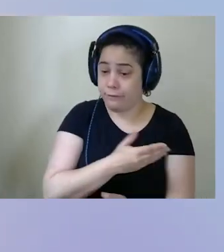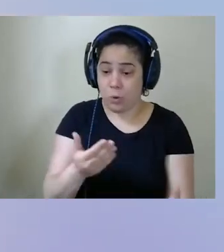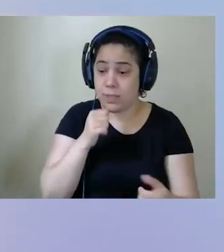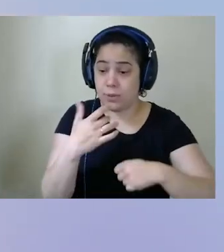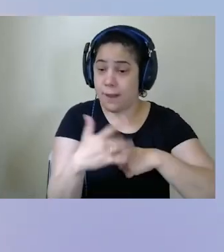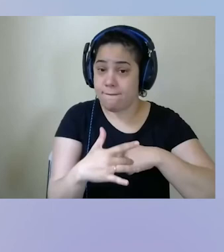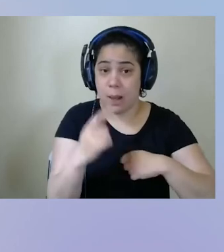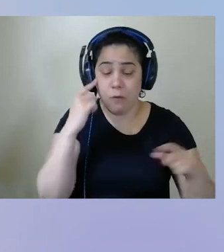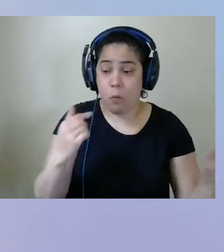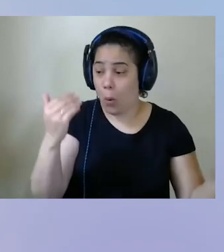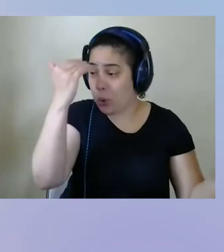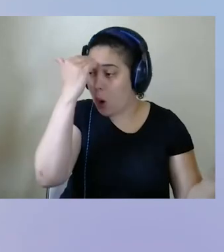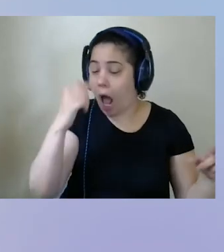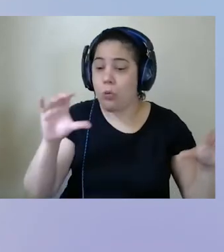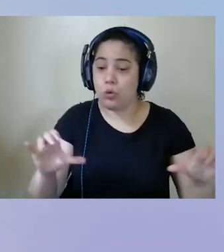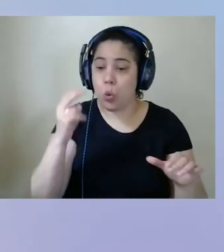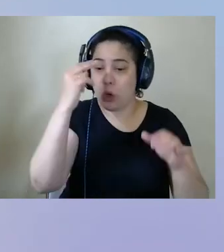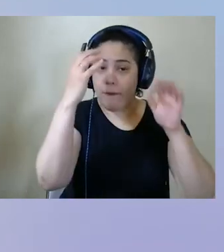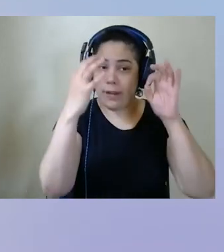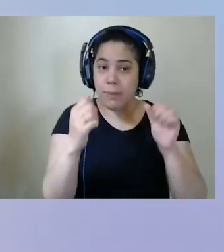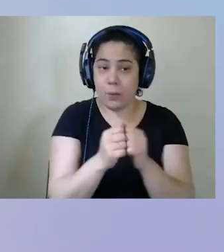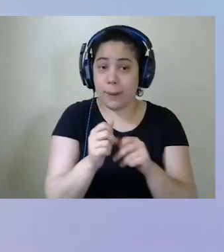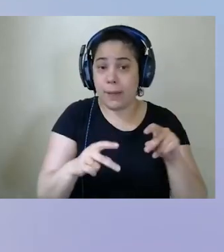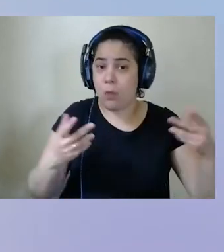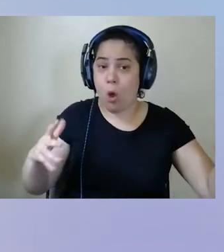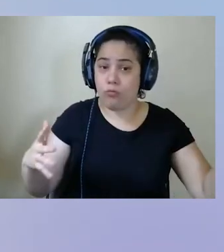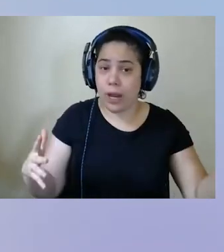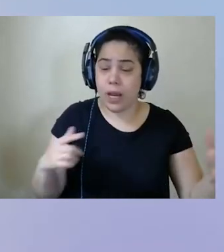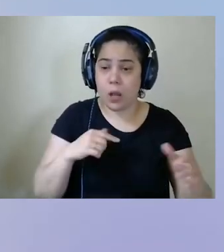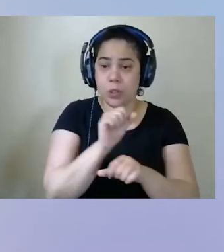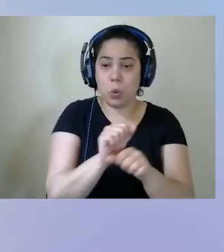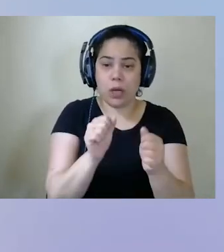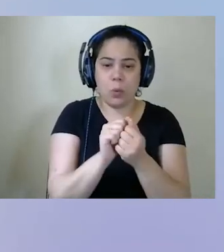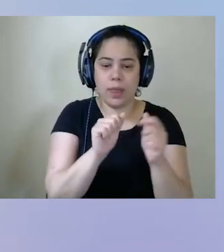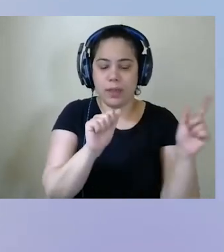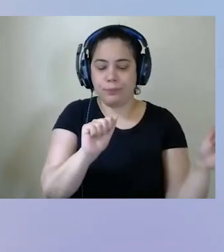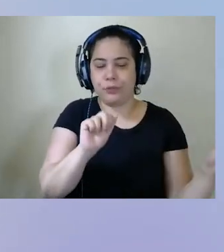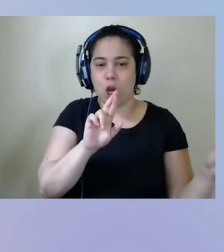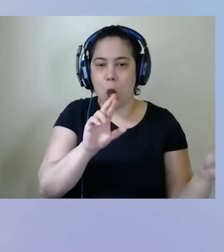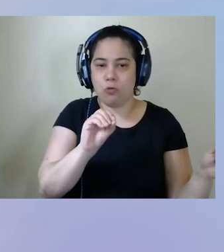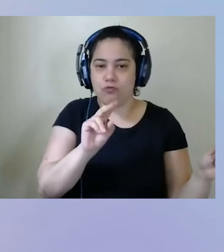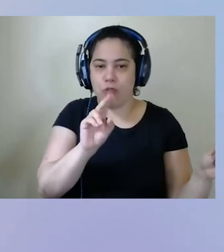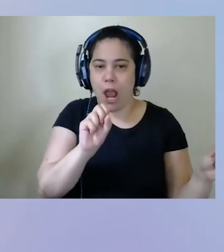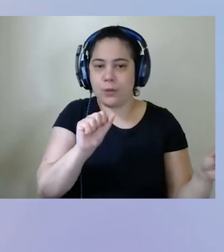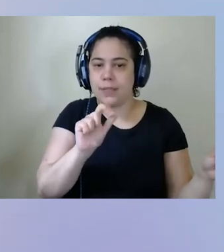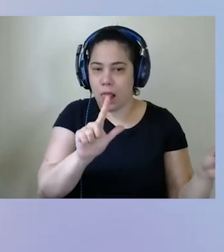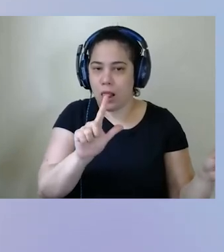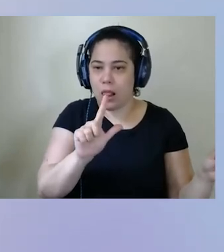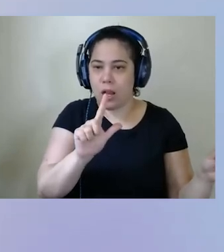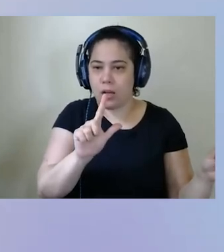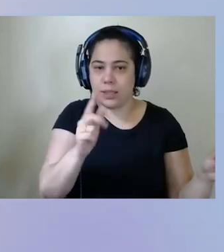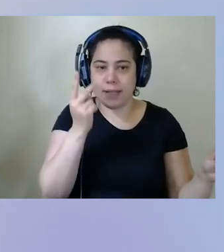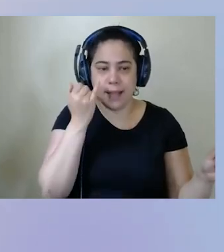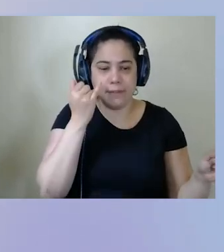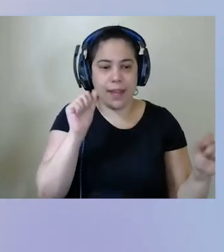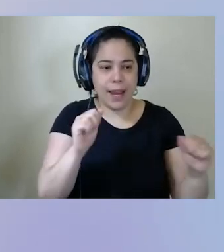I was doing neurofeedback with people all the time because I was working with arousal, right? And seeing if they could